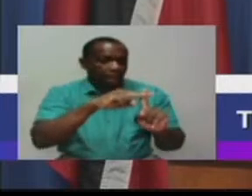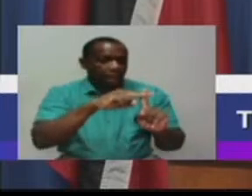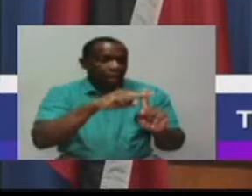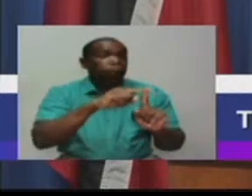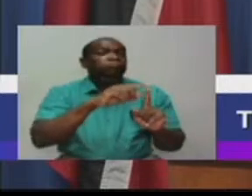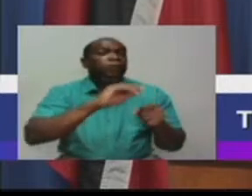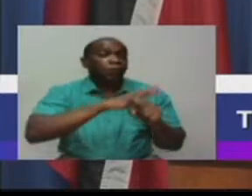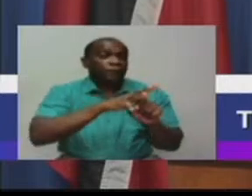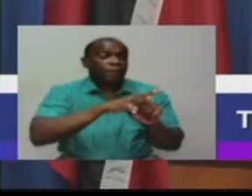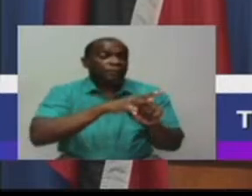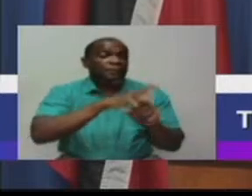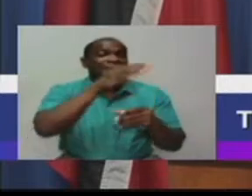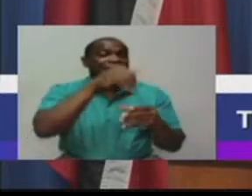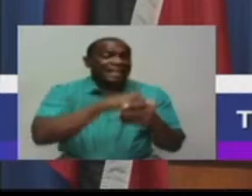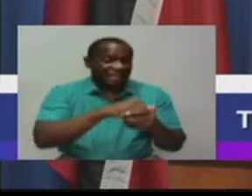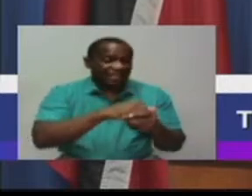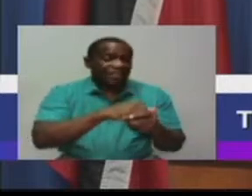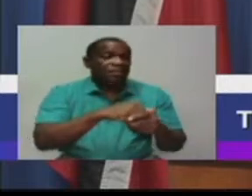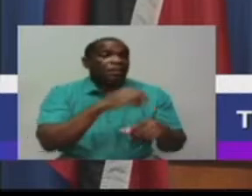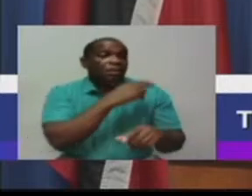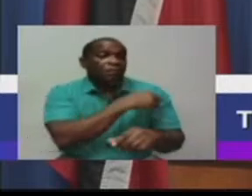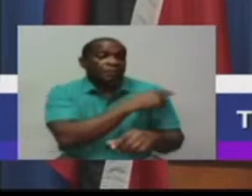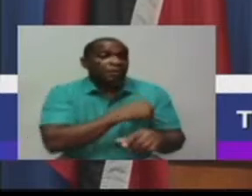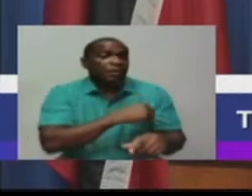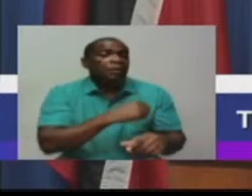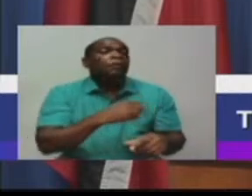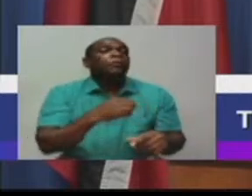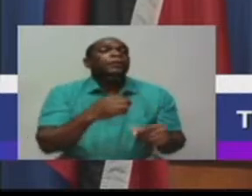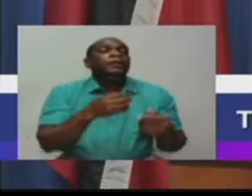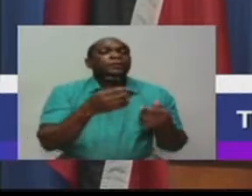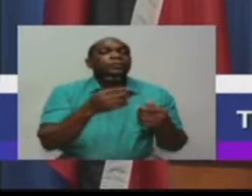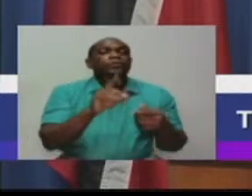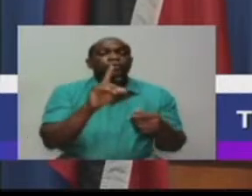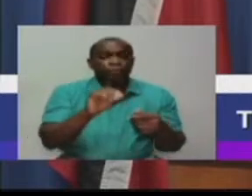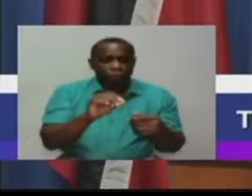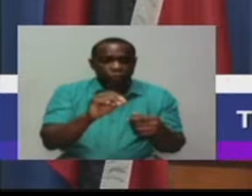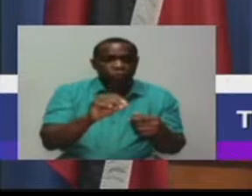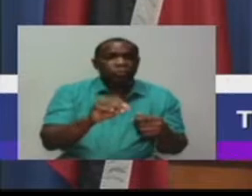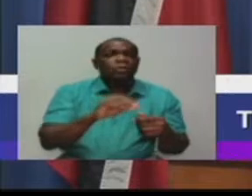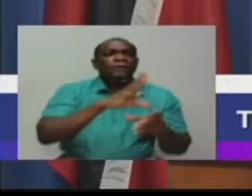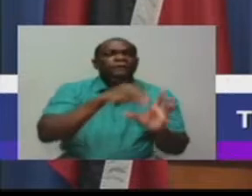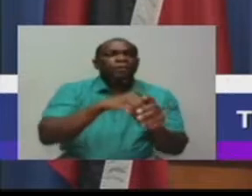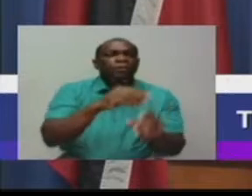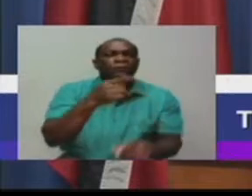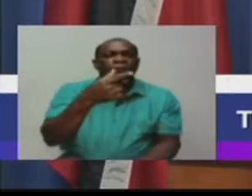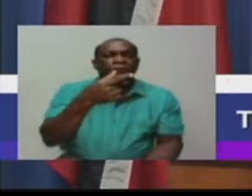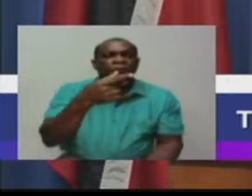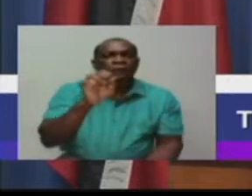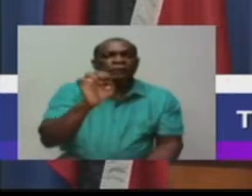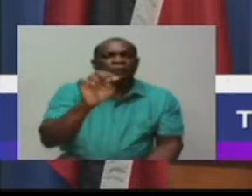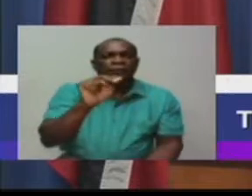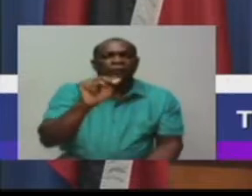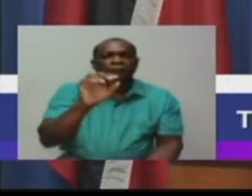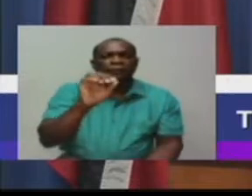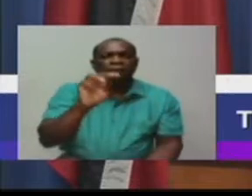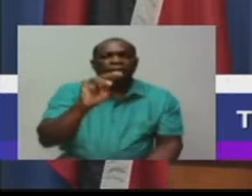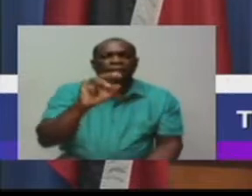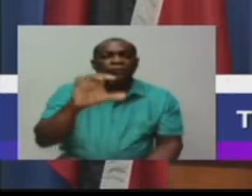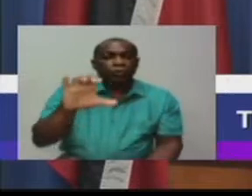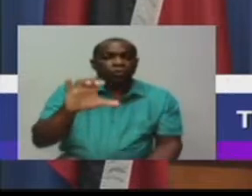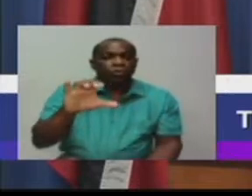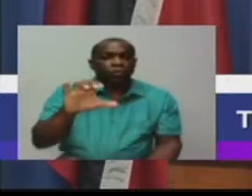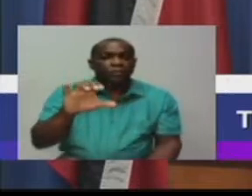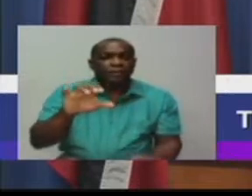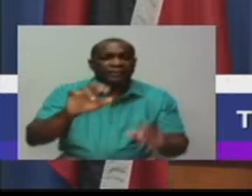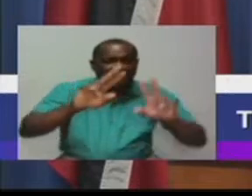do undergo genomic sequencing, and it is sent to the UE lab, which of course is working in conjunction with the Ministry of Health